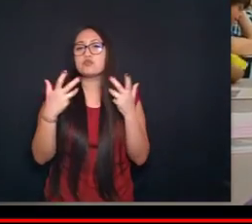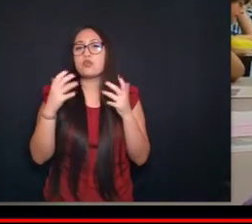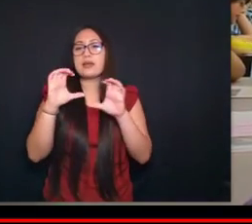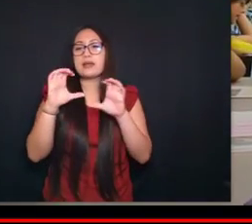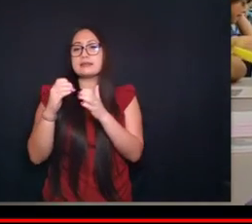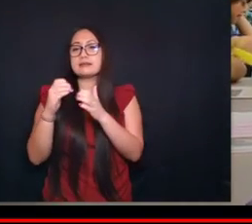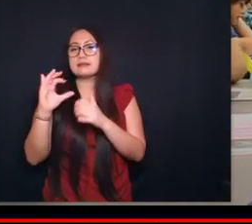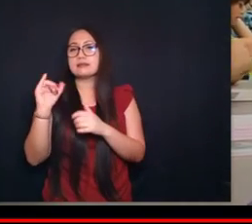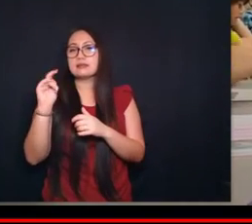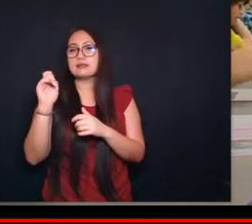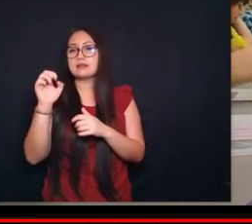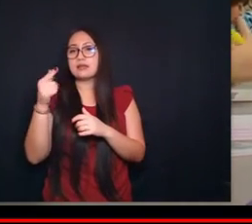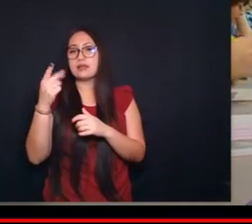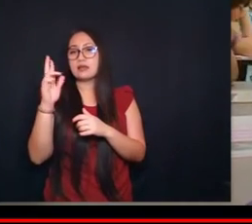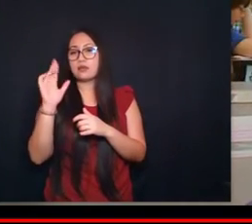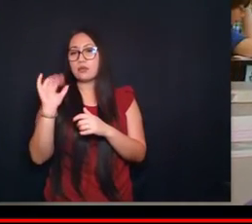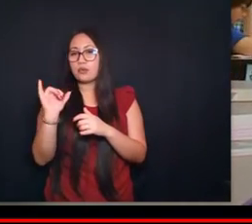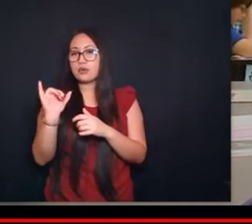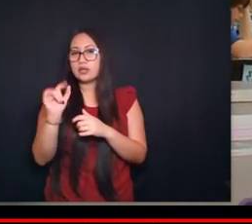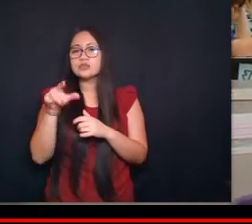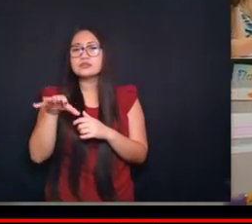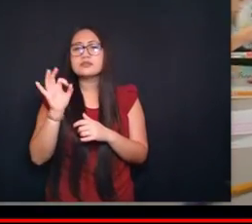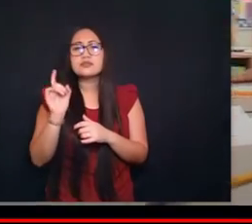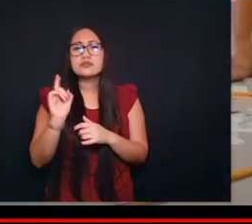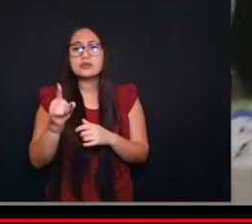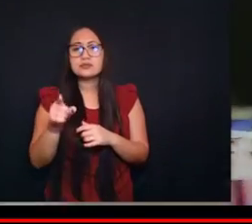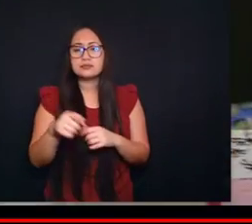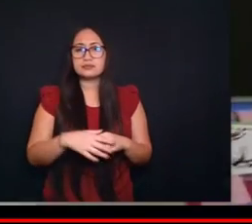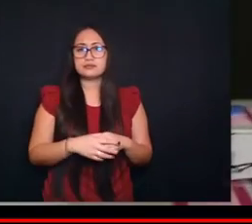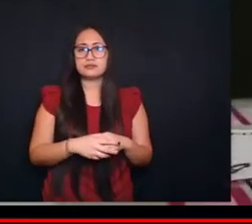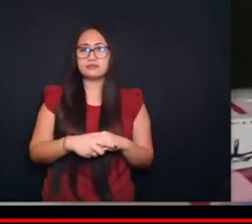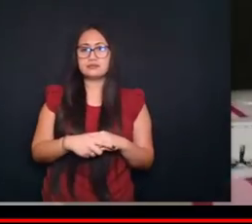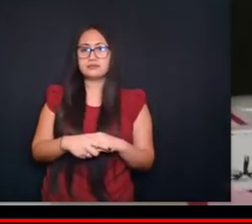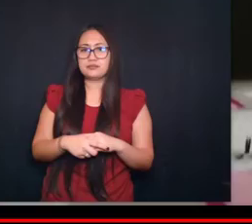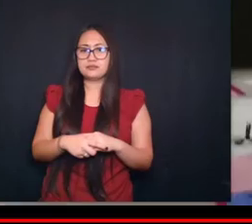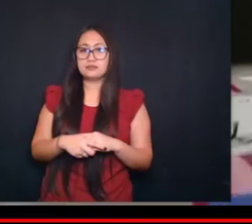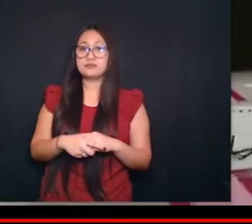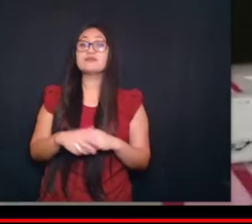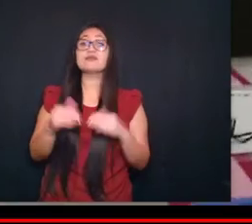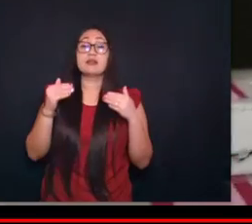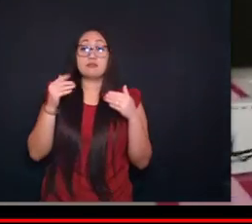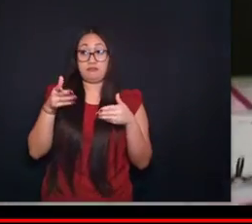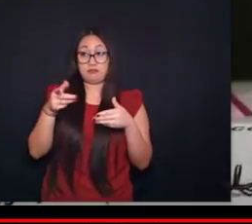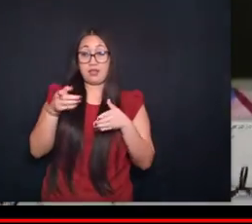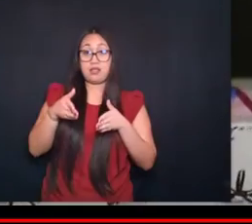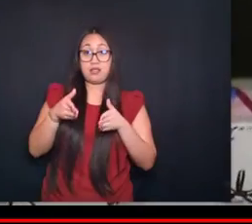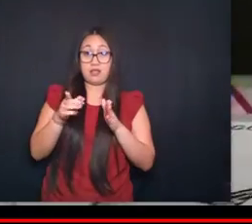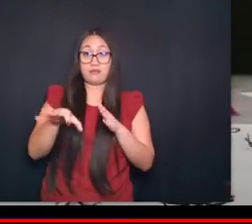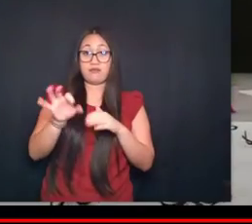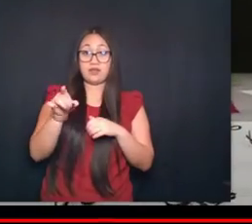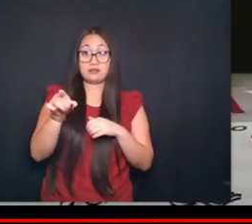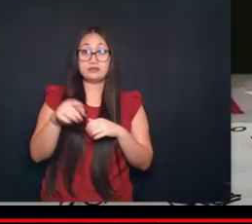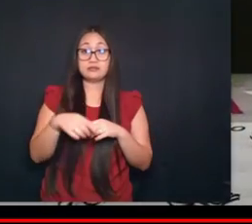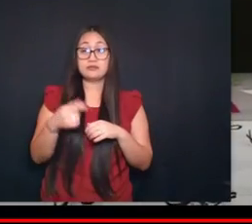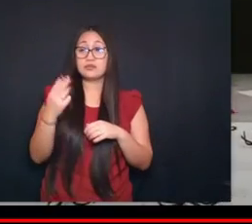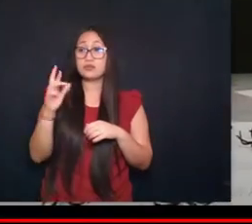It tells you what that is. Where did you find that? What did you say? Let him find it for you. Where did you find that,